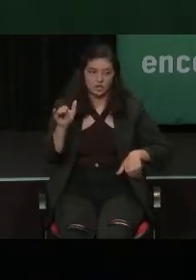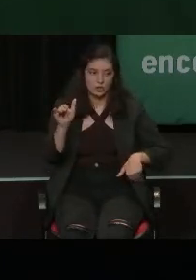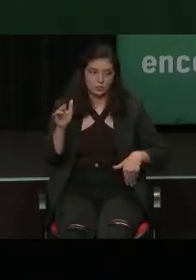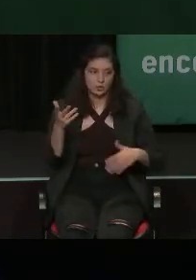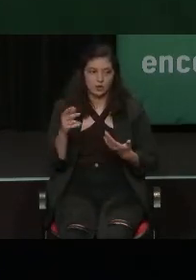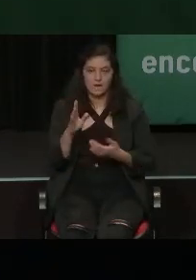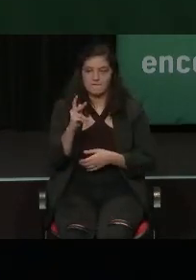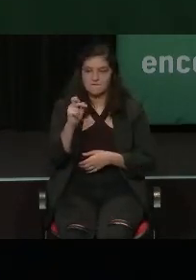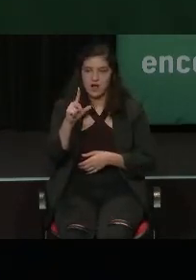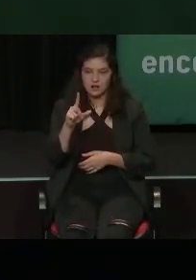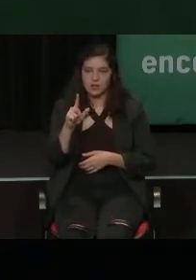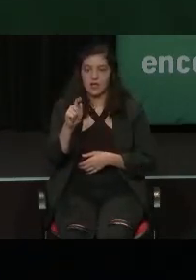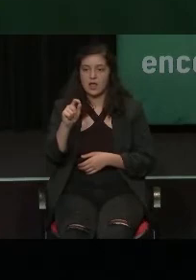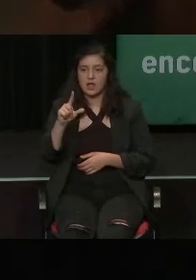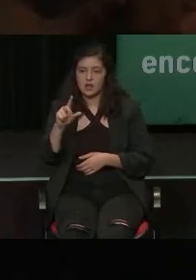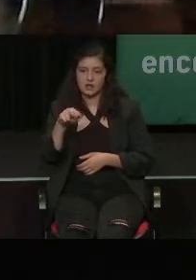Nagar.